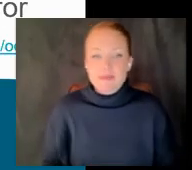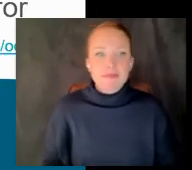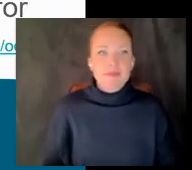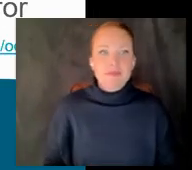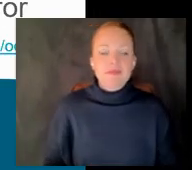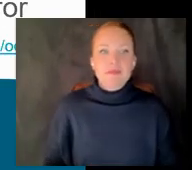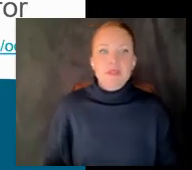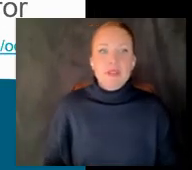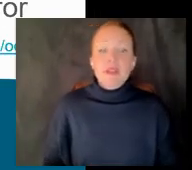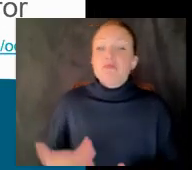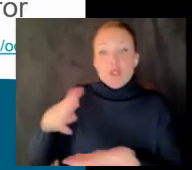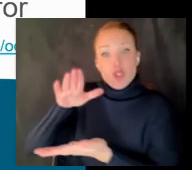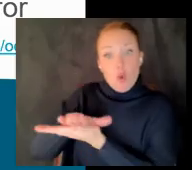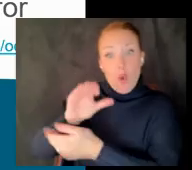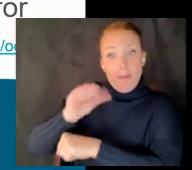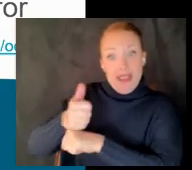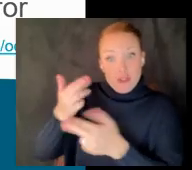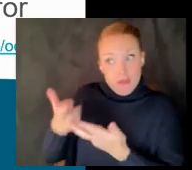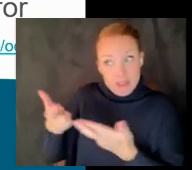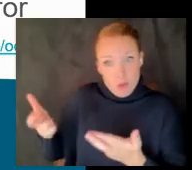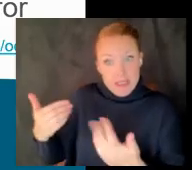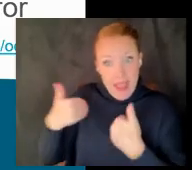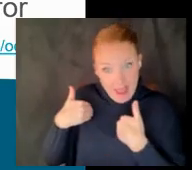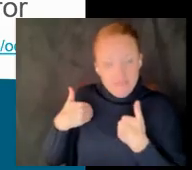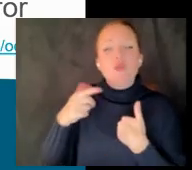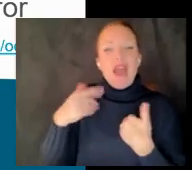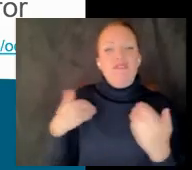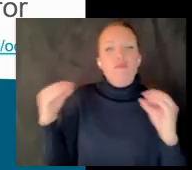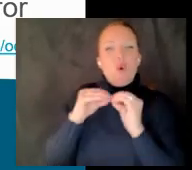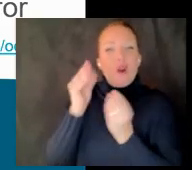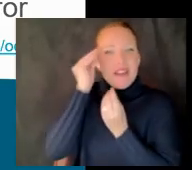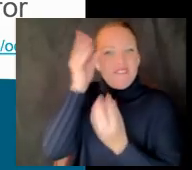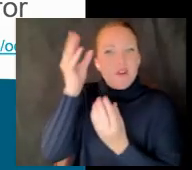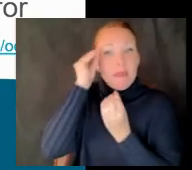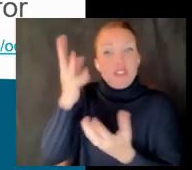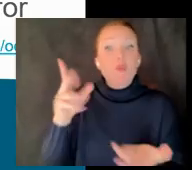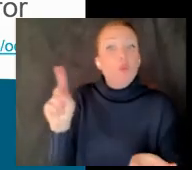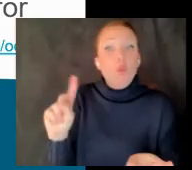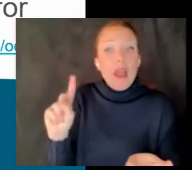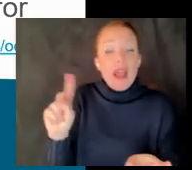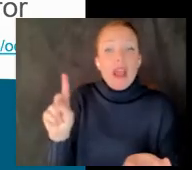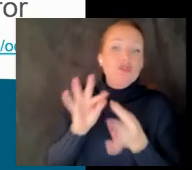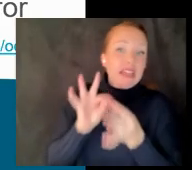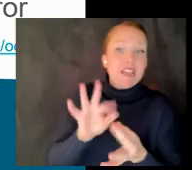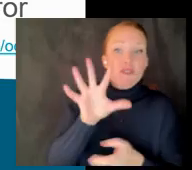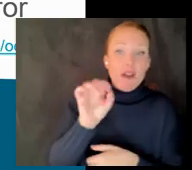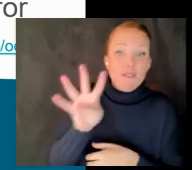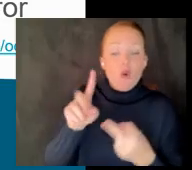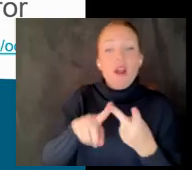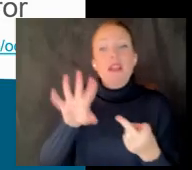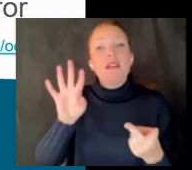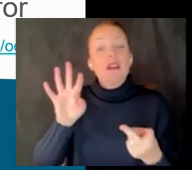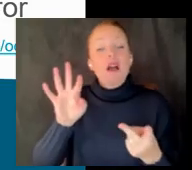In addition to school-based resources, you can also find more information regarding Section 504 and special education through the